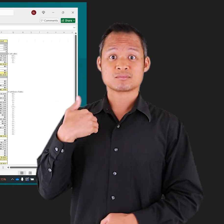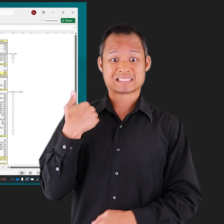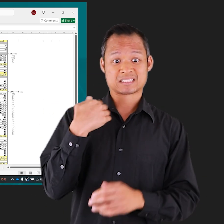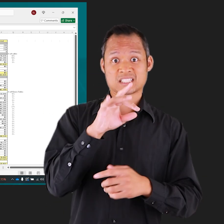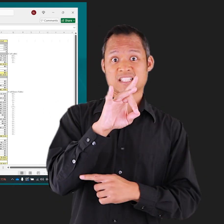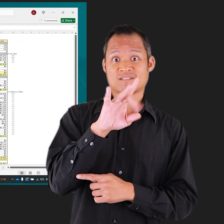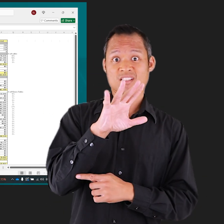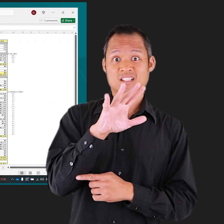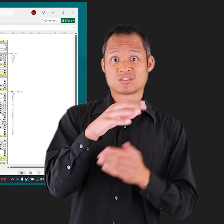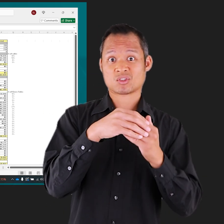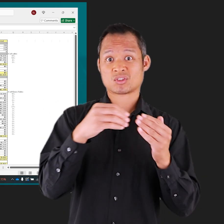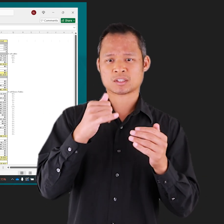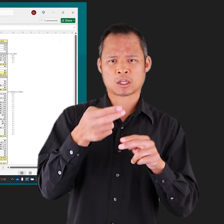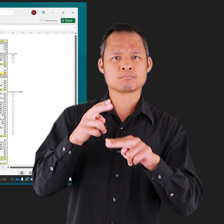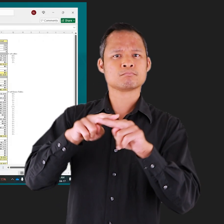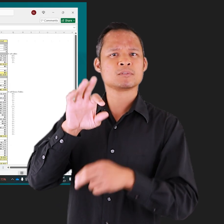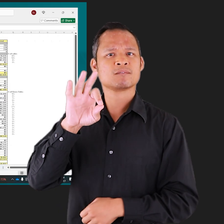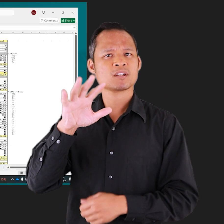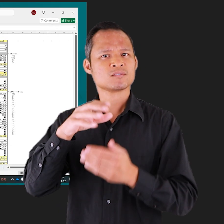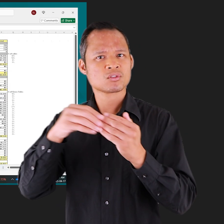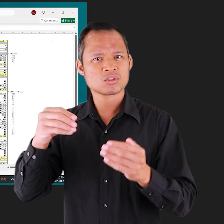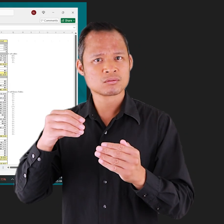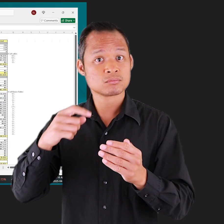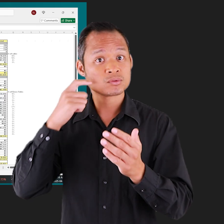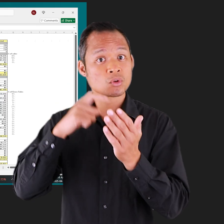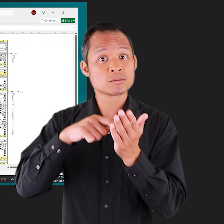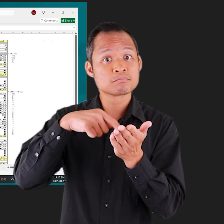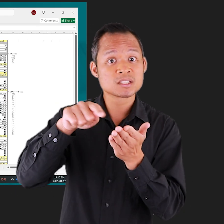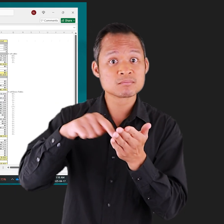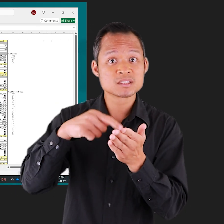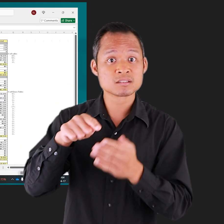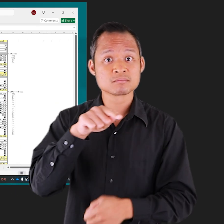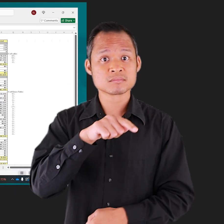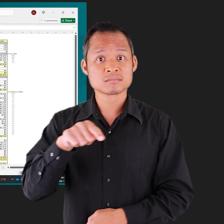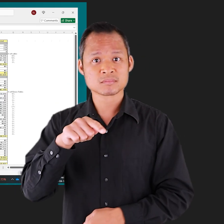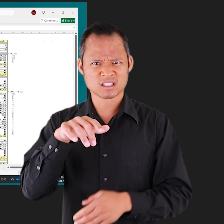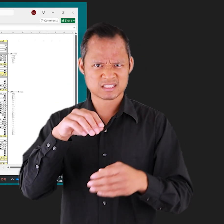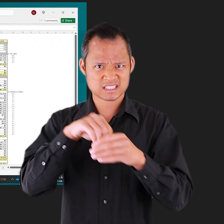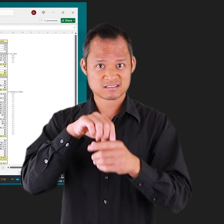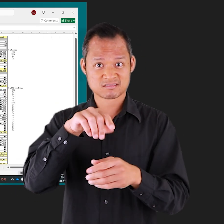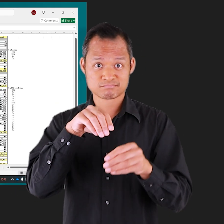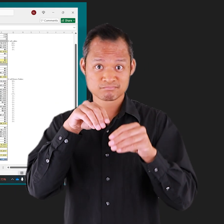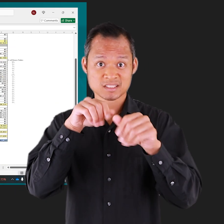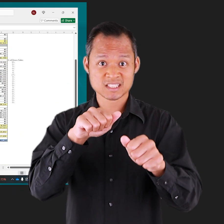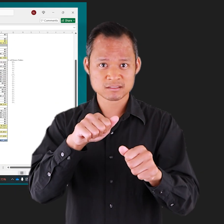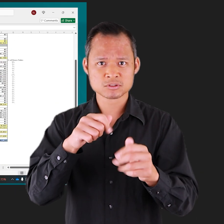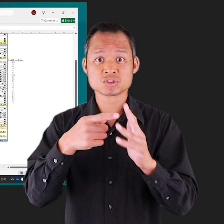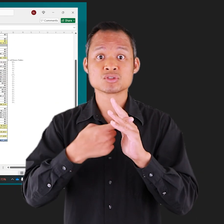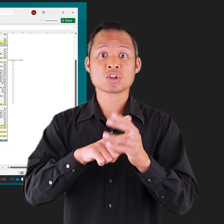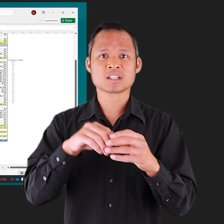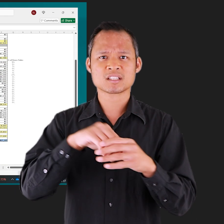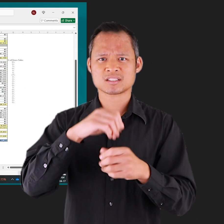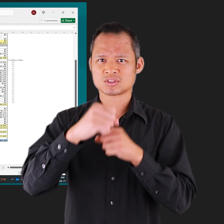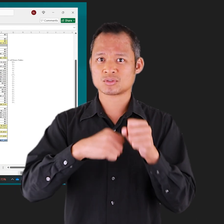their gym membership, increasing them from $85 to $95. Also notice that the principal payments